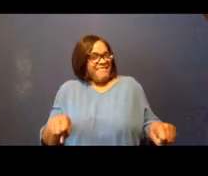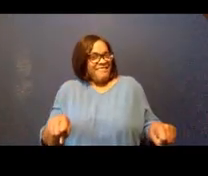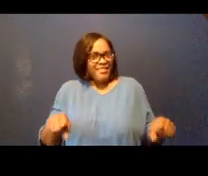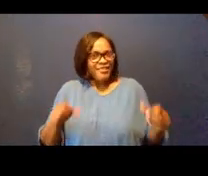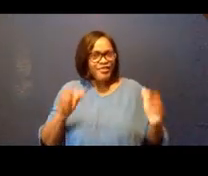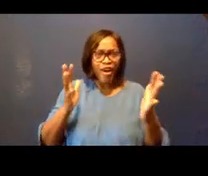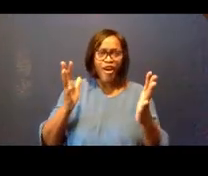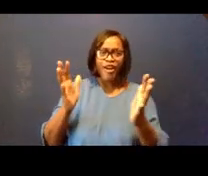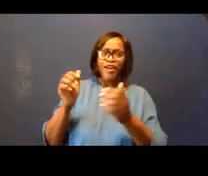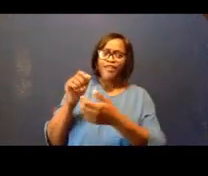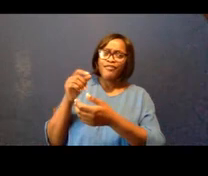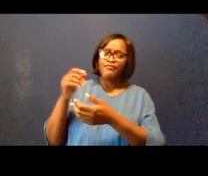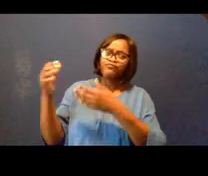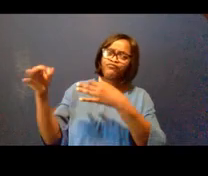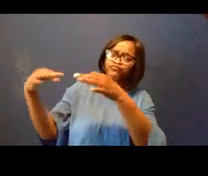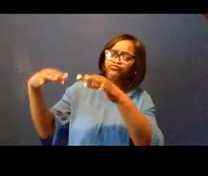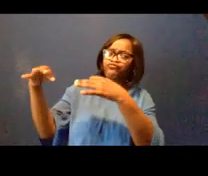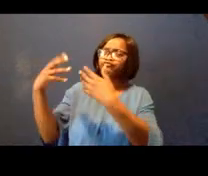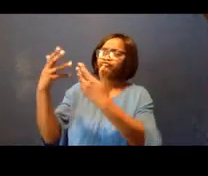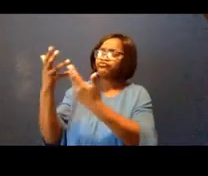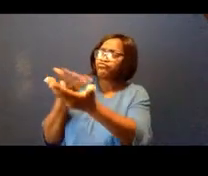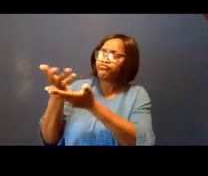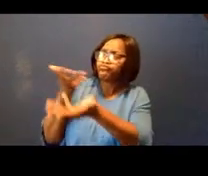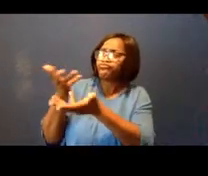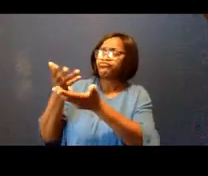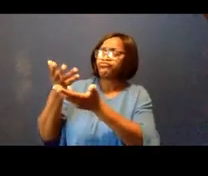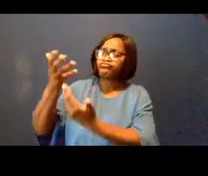people thought processes